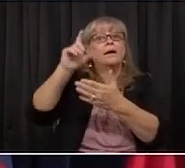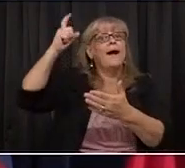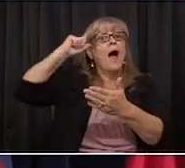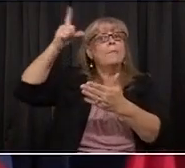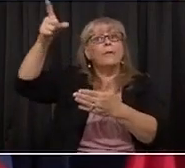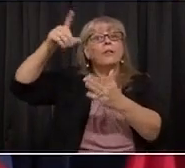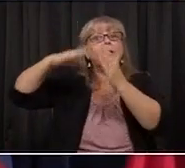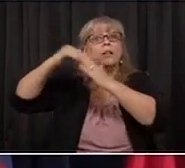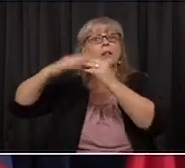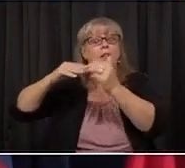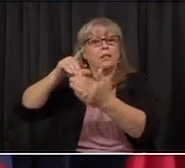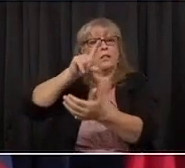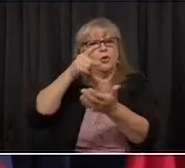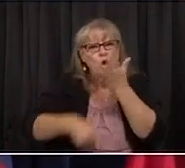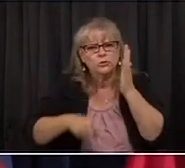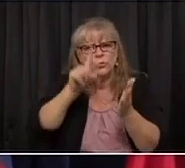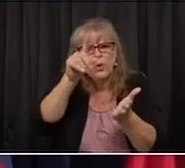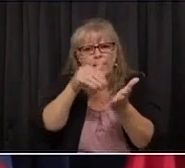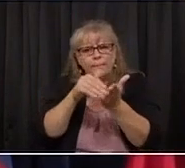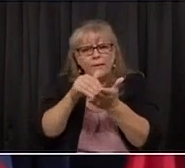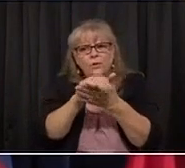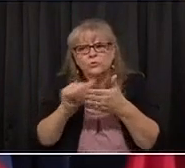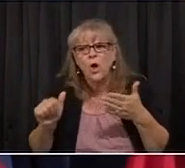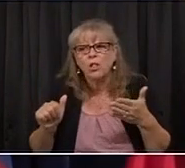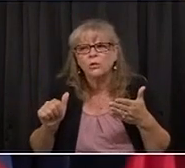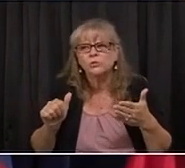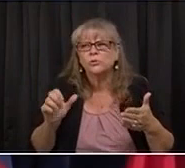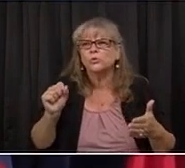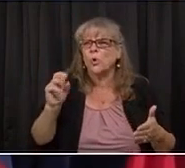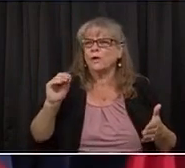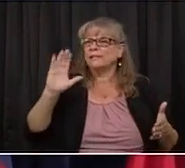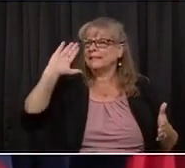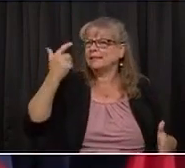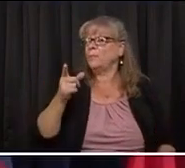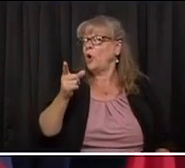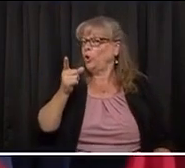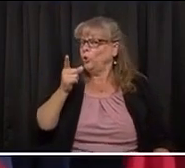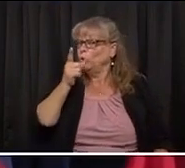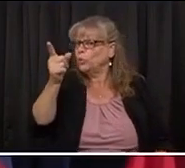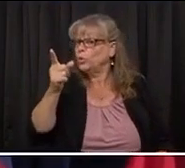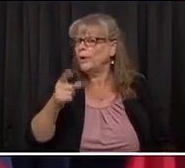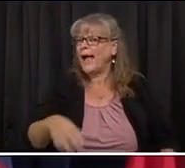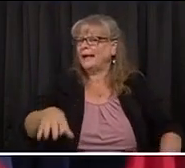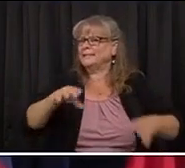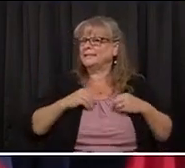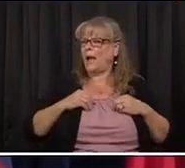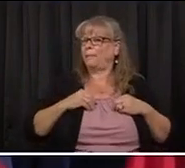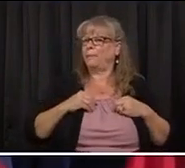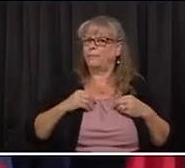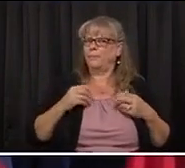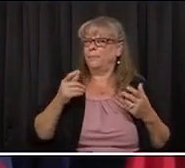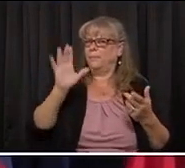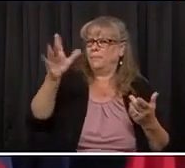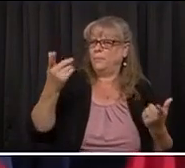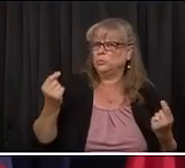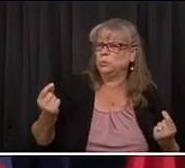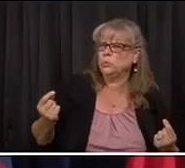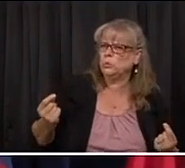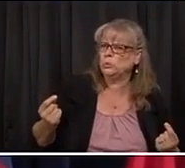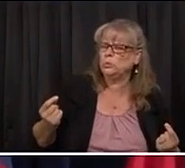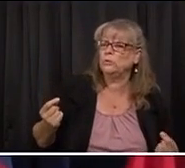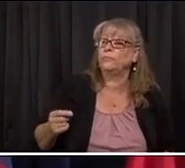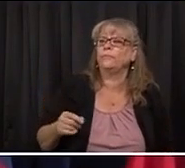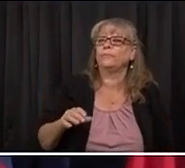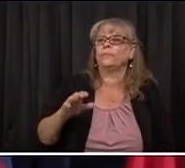that this seemingly is tolerated by you and state government? No, I have zero tolerance for unlawful